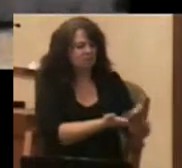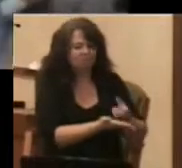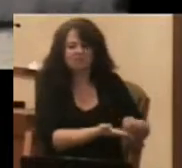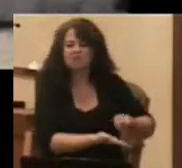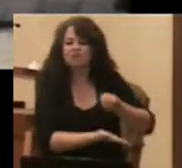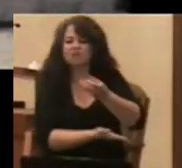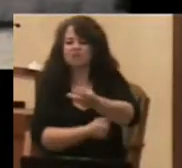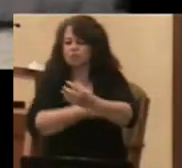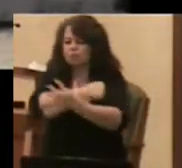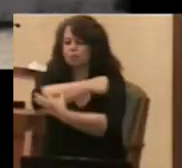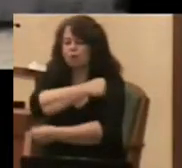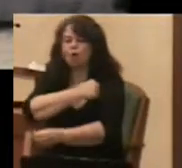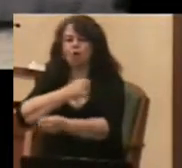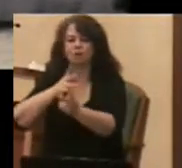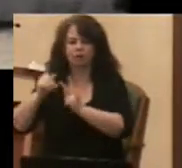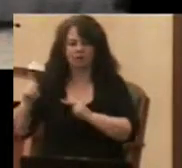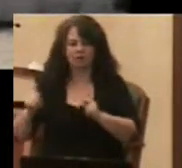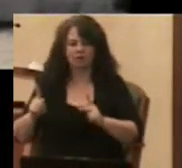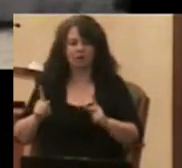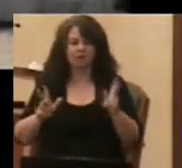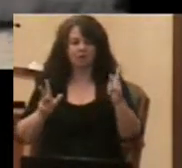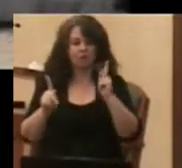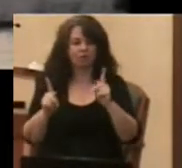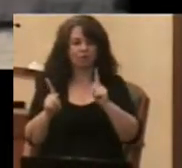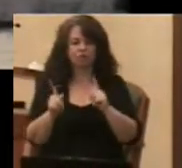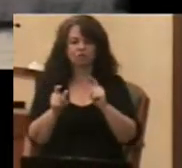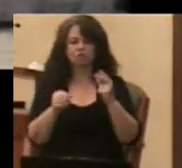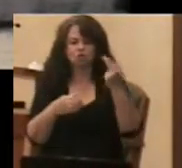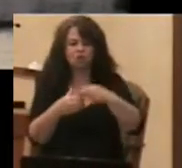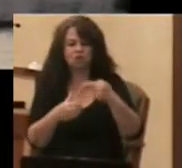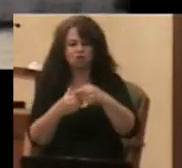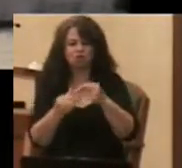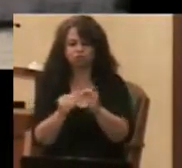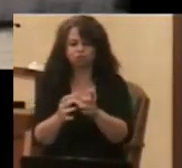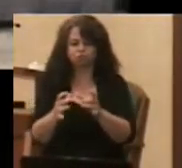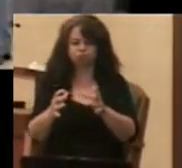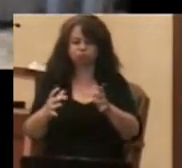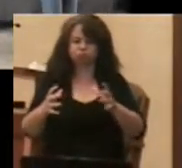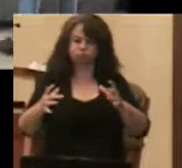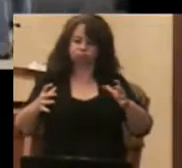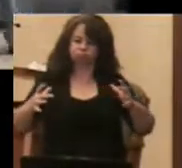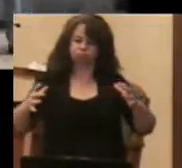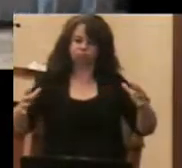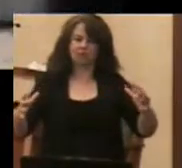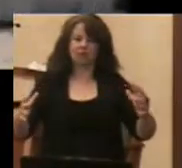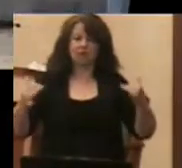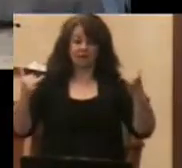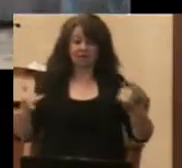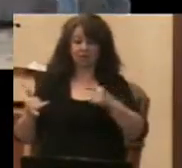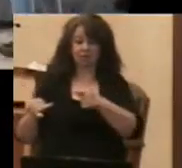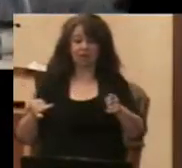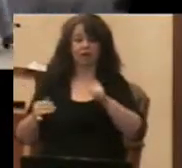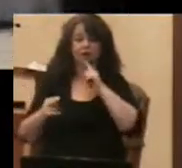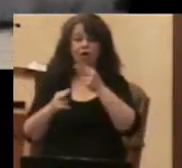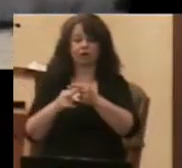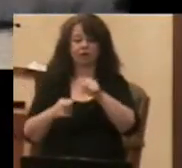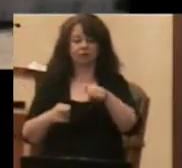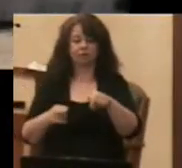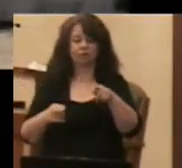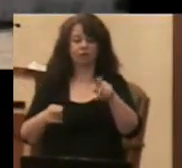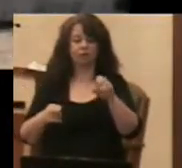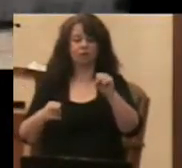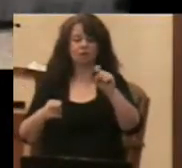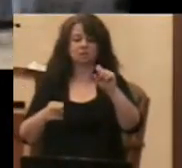number of people who joined them just kept growing and growing. The disciples, now called apostles, began teaching in the